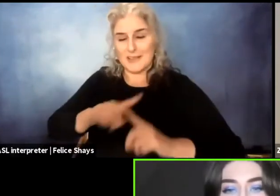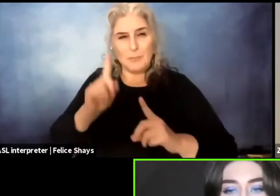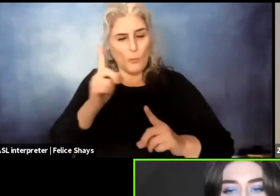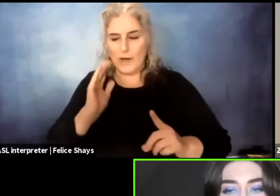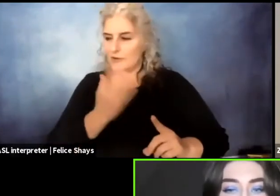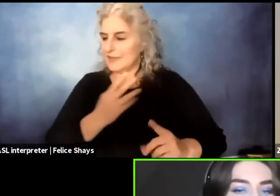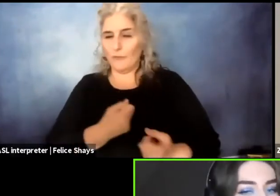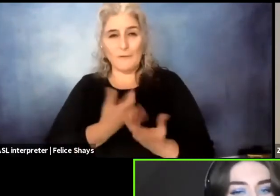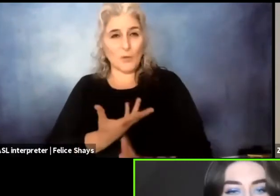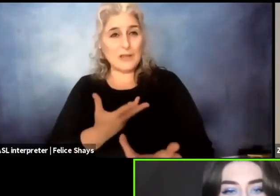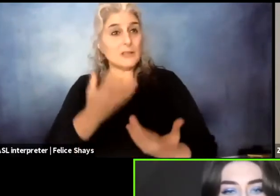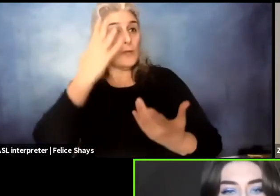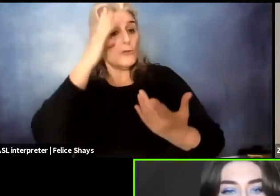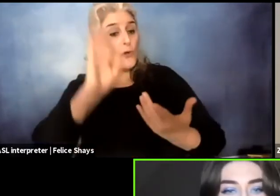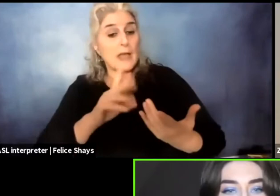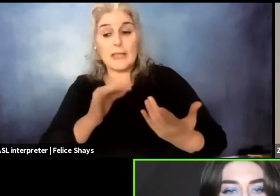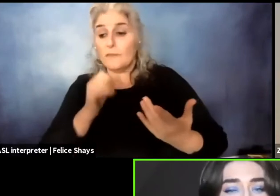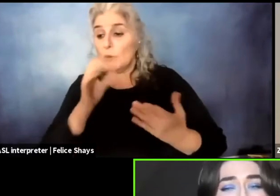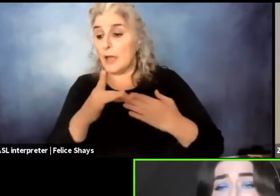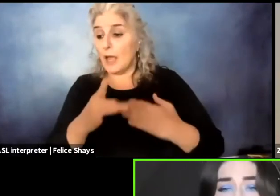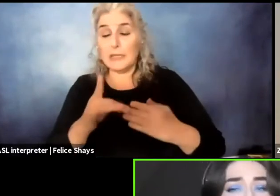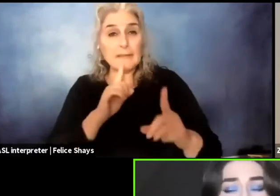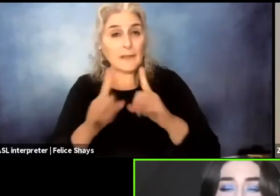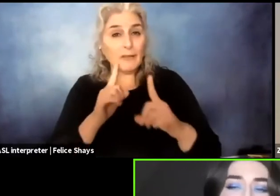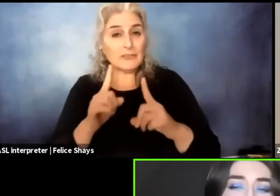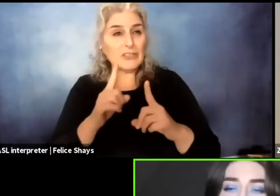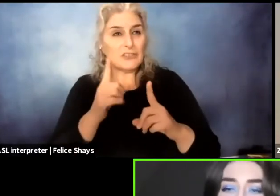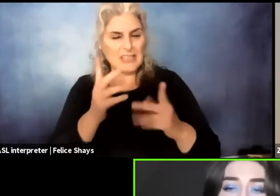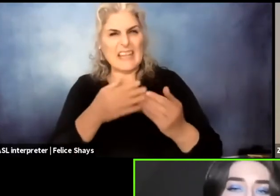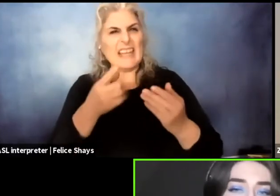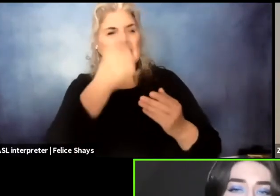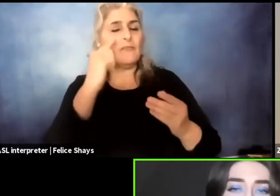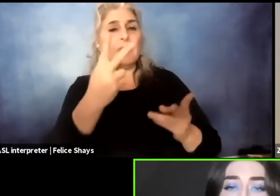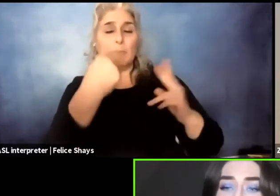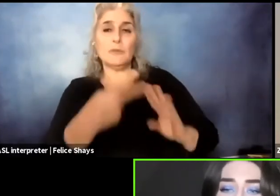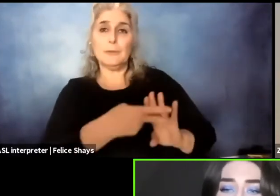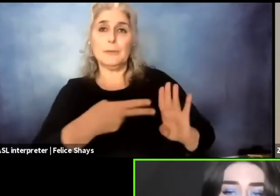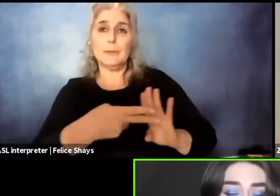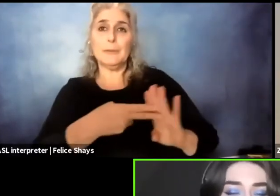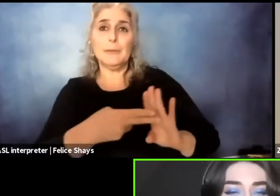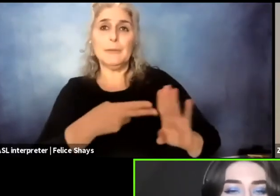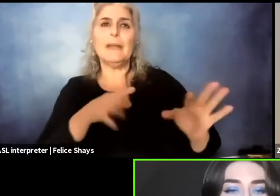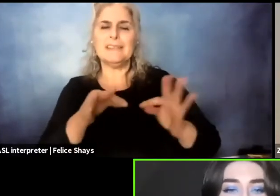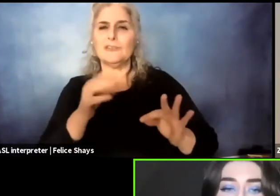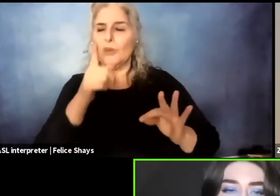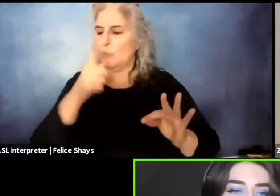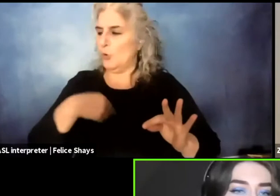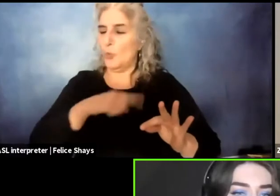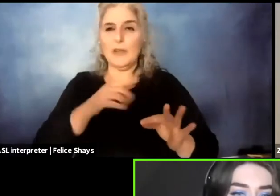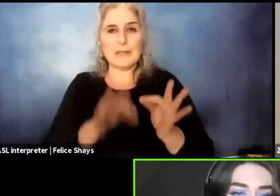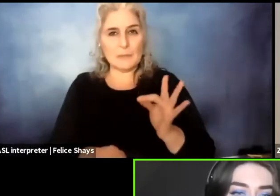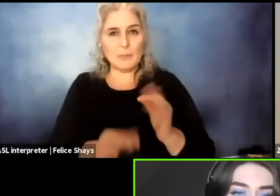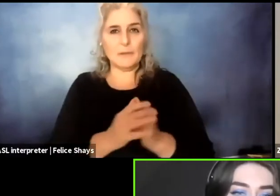be categorized in according to very simplistic ideas about who we are, who we might be, our bodies